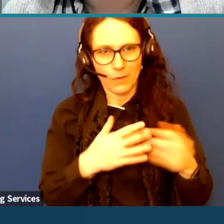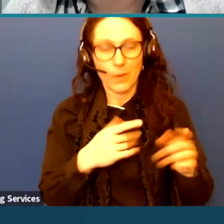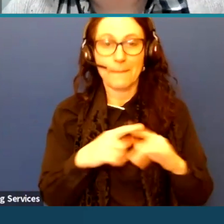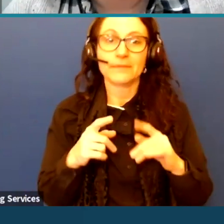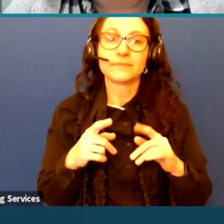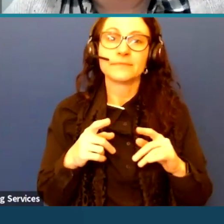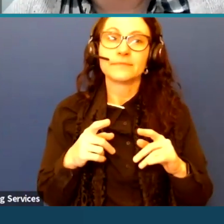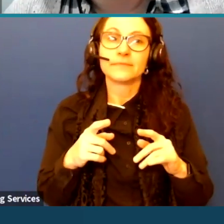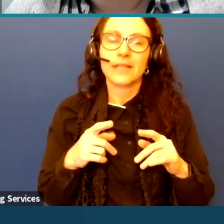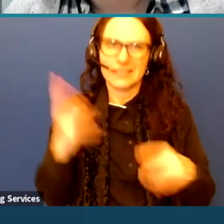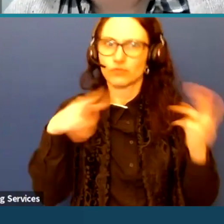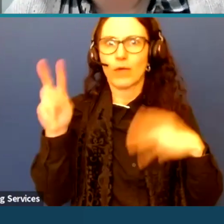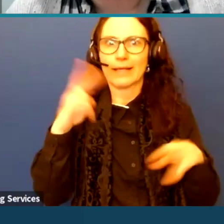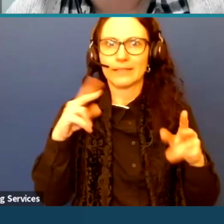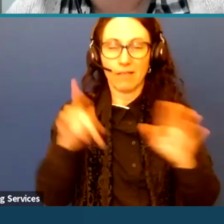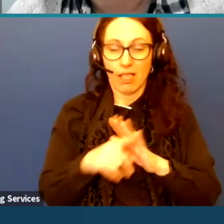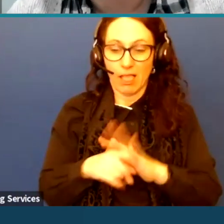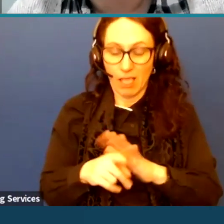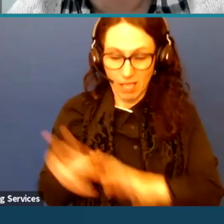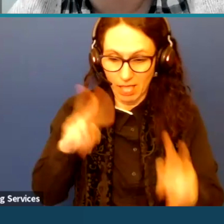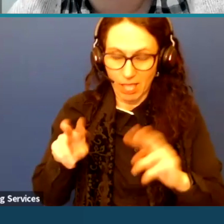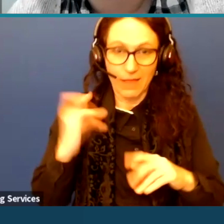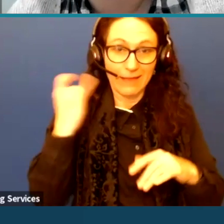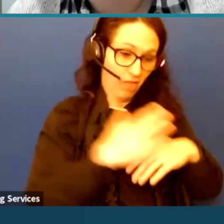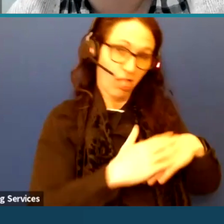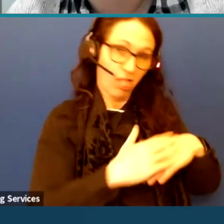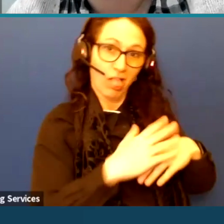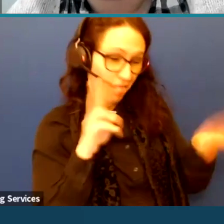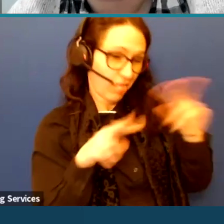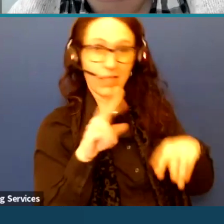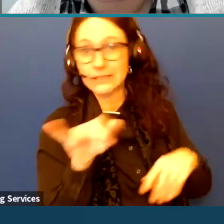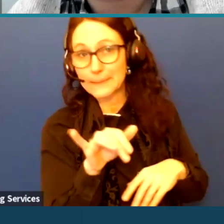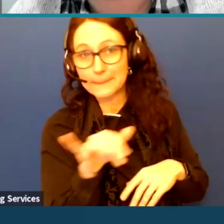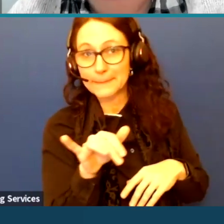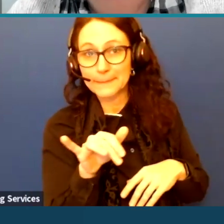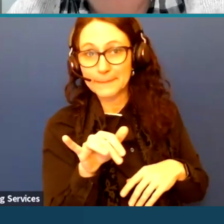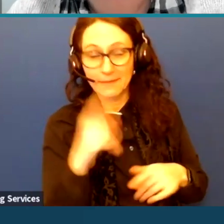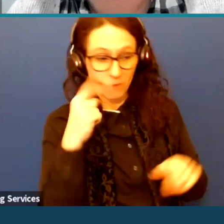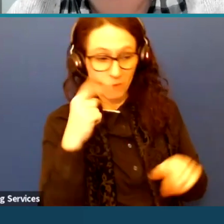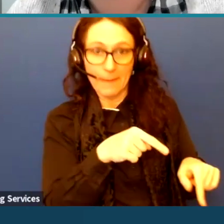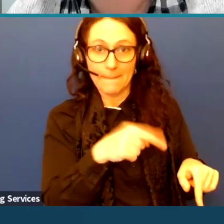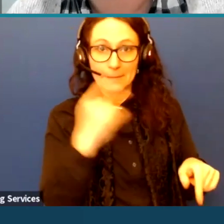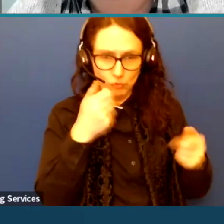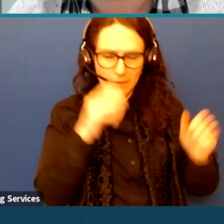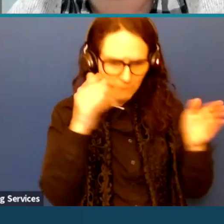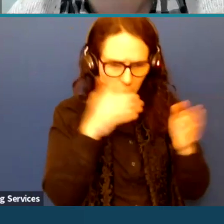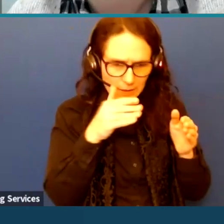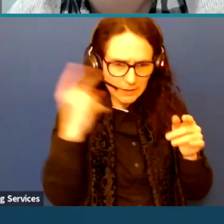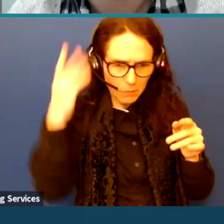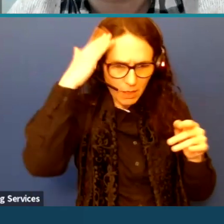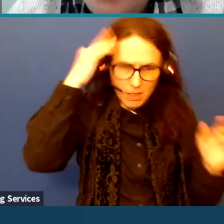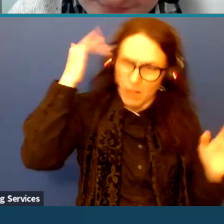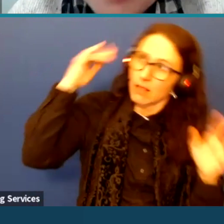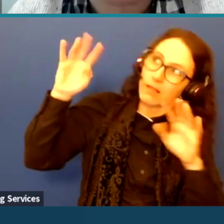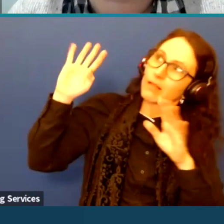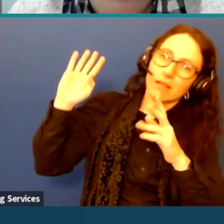it's distracting. And it's distracting for my dog if somebody is